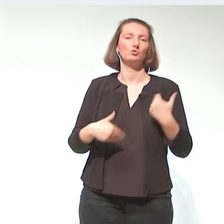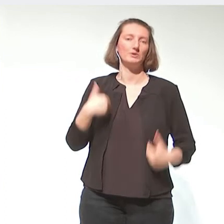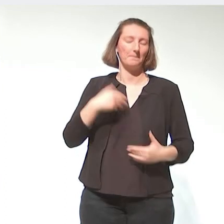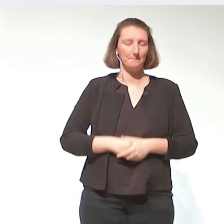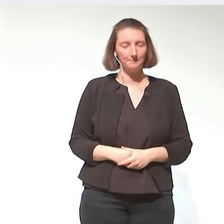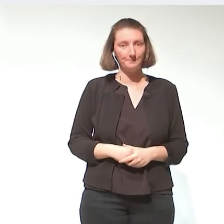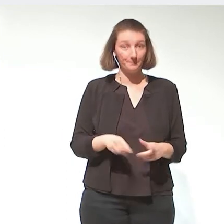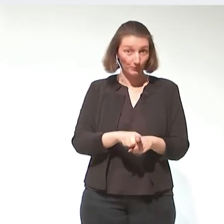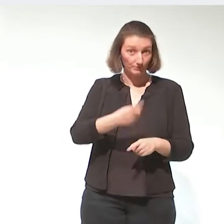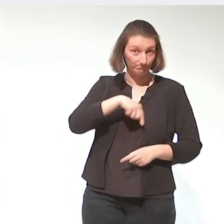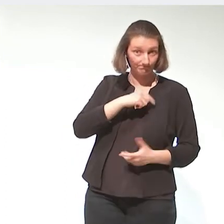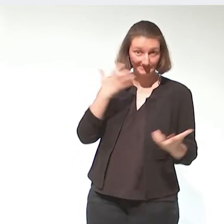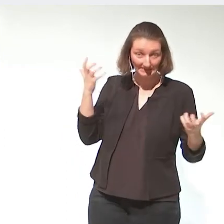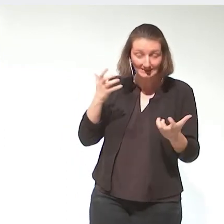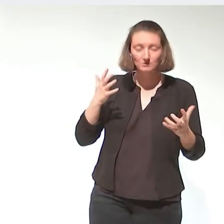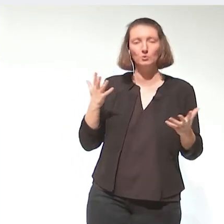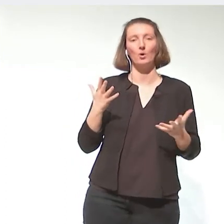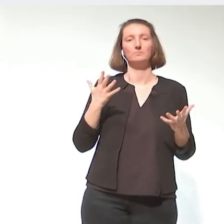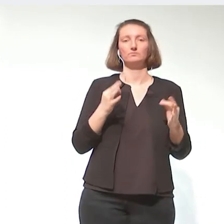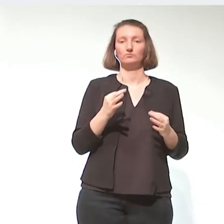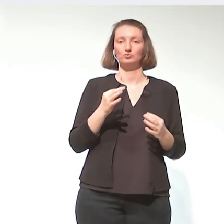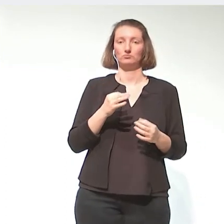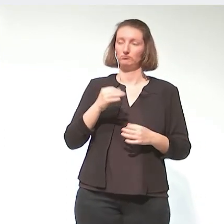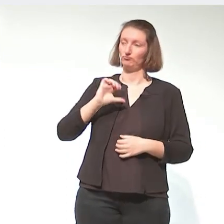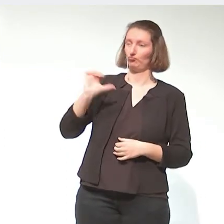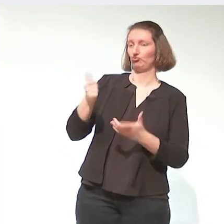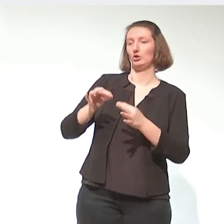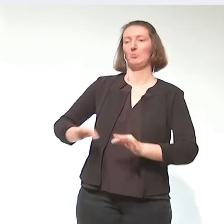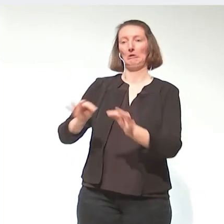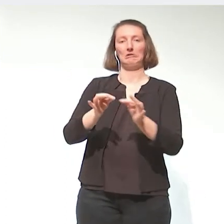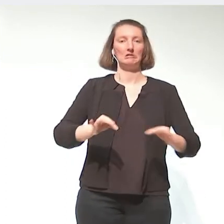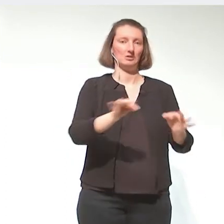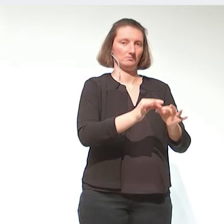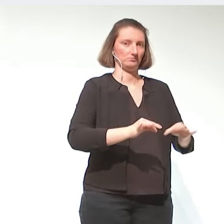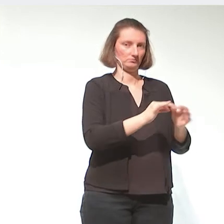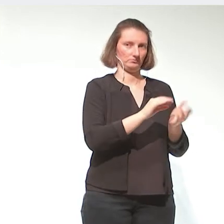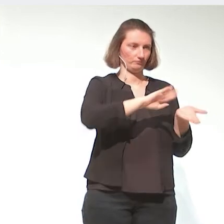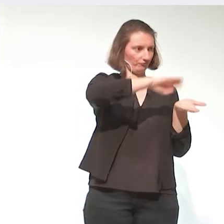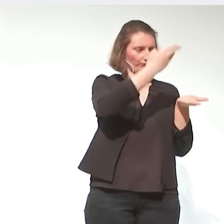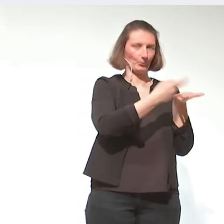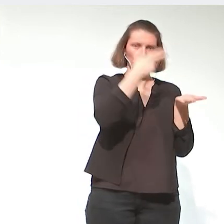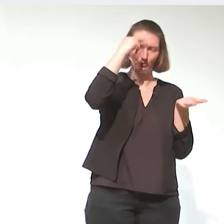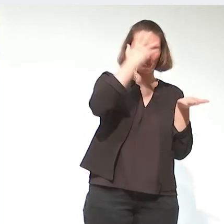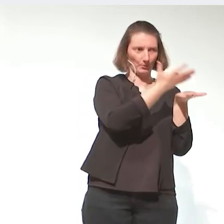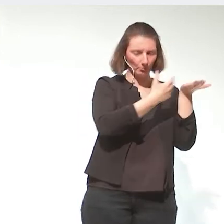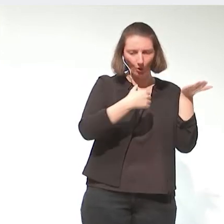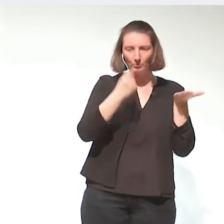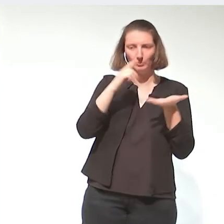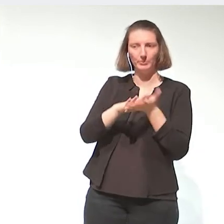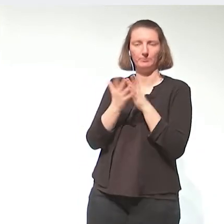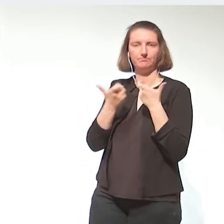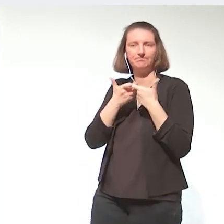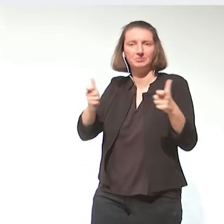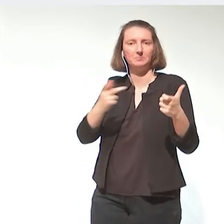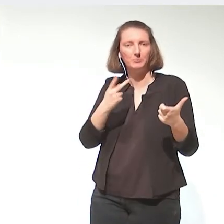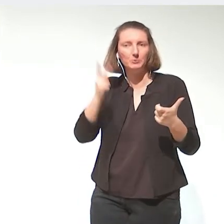to young disabled. National authorities use European funds to improve accessibility to the